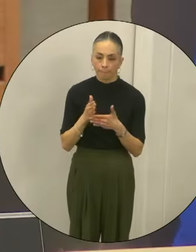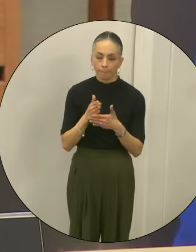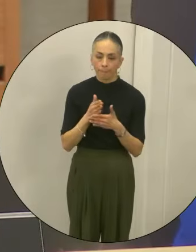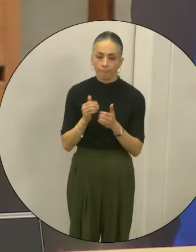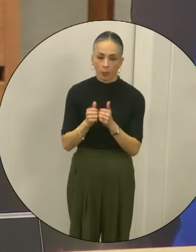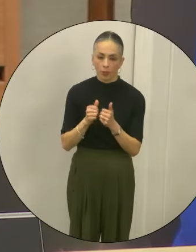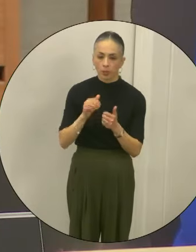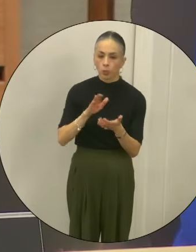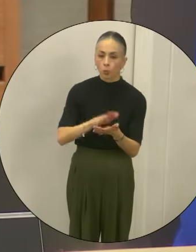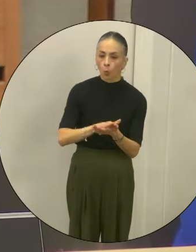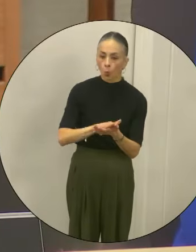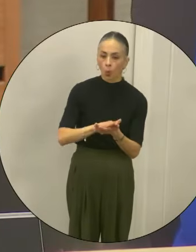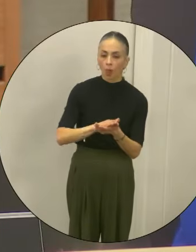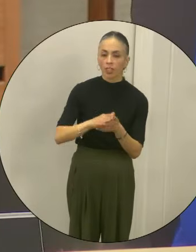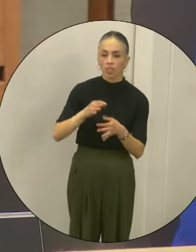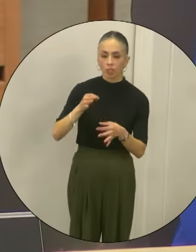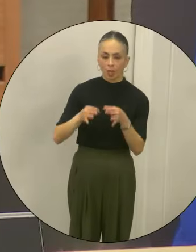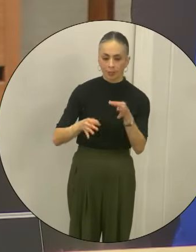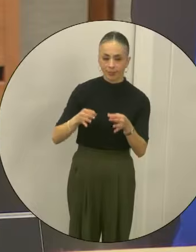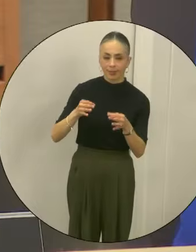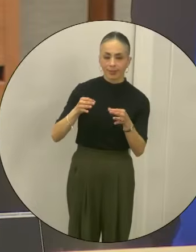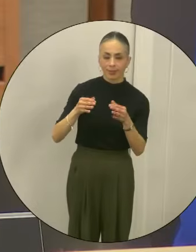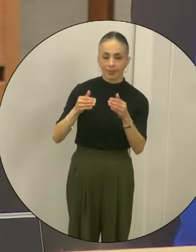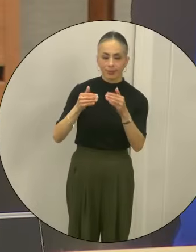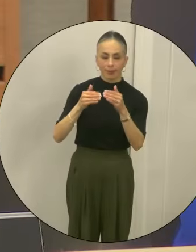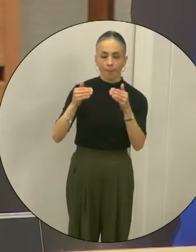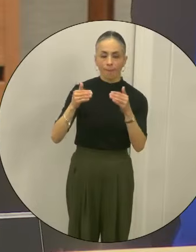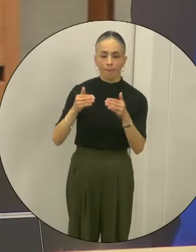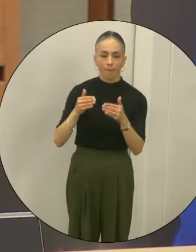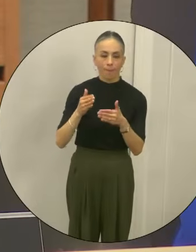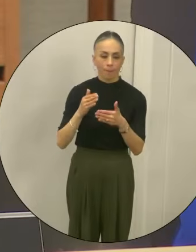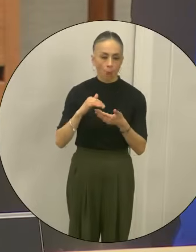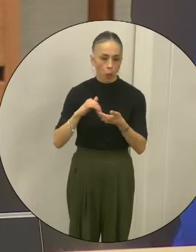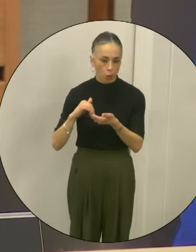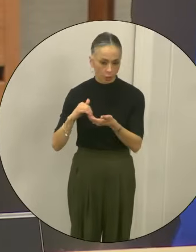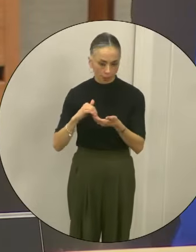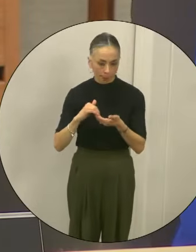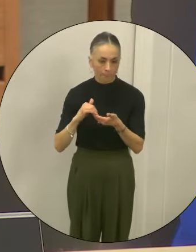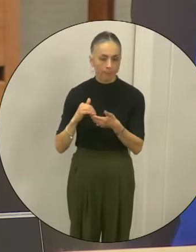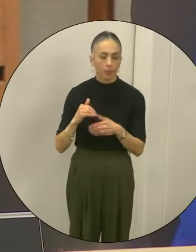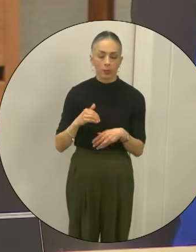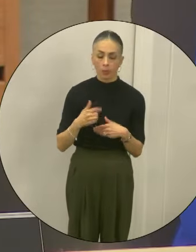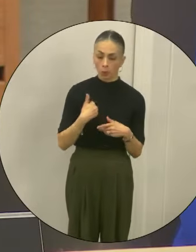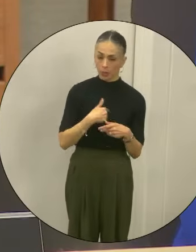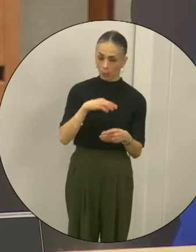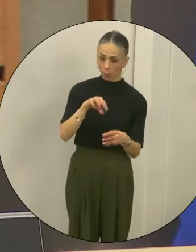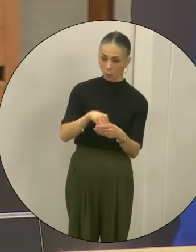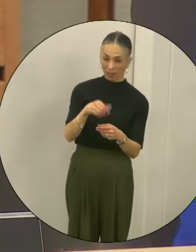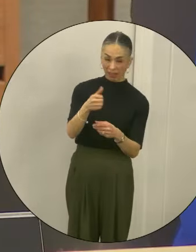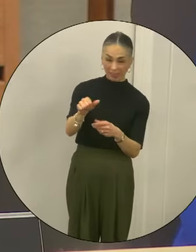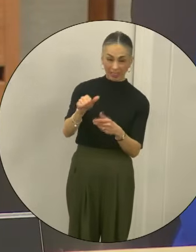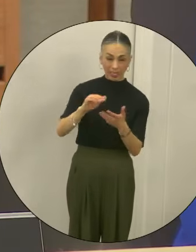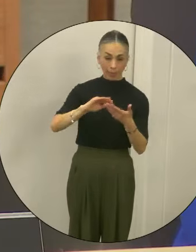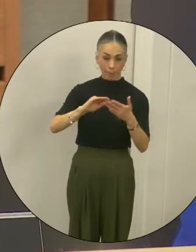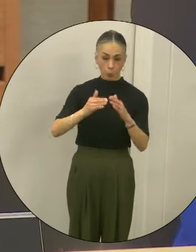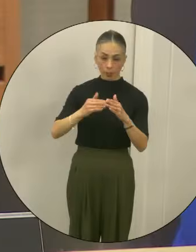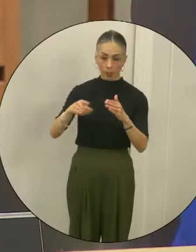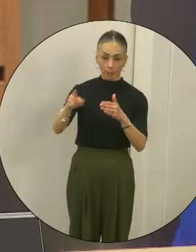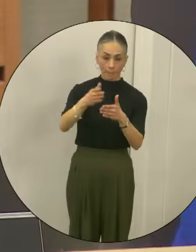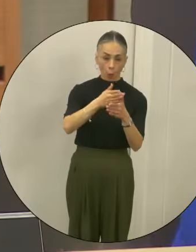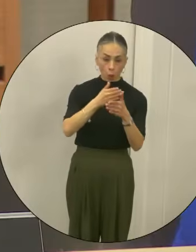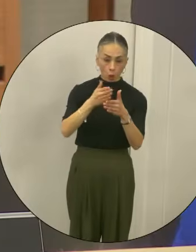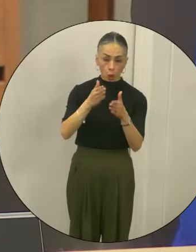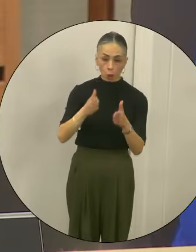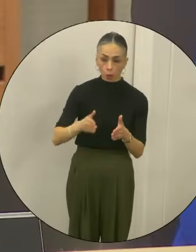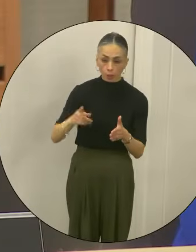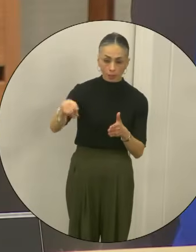school justice partnership. Is there, do we also include any community partners in that partnership?